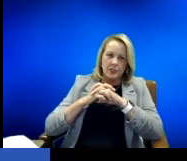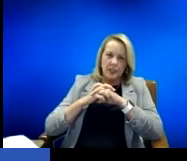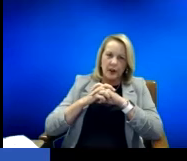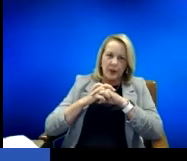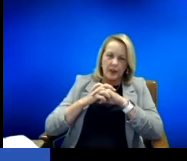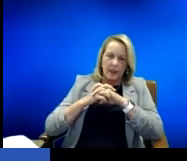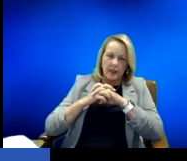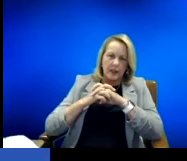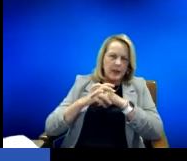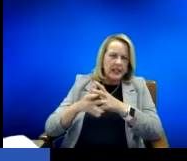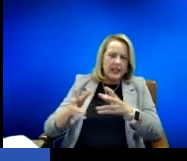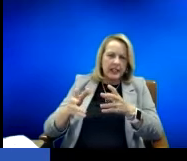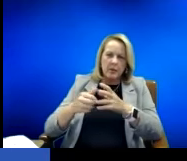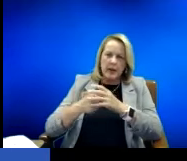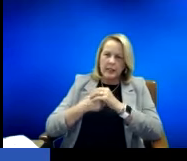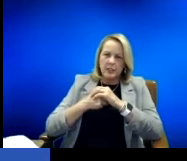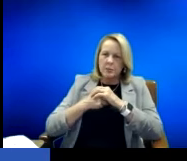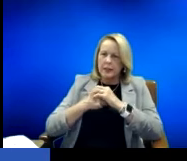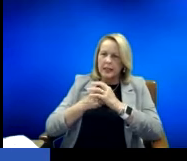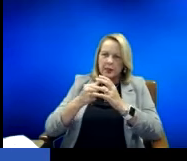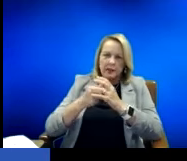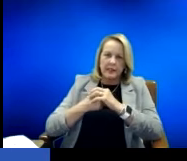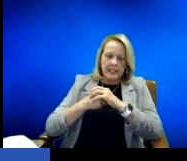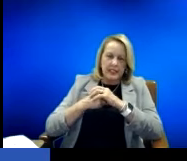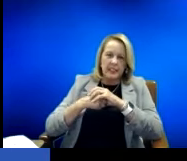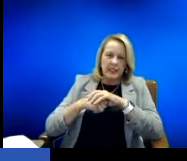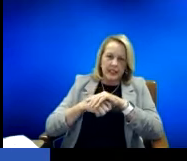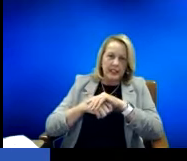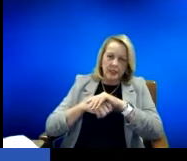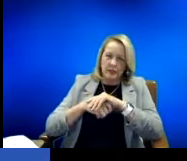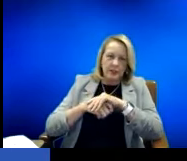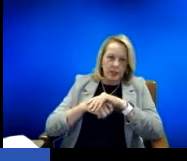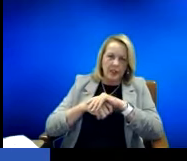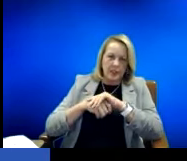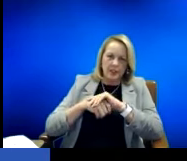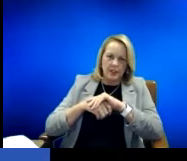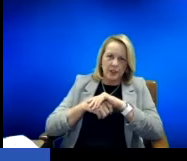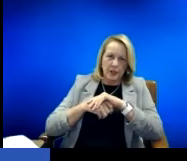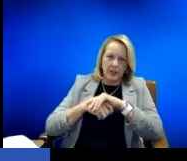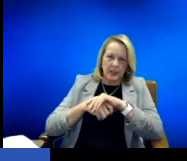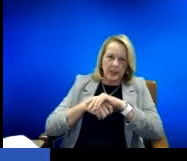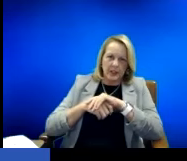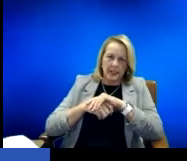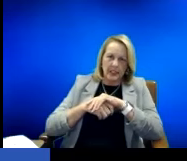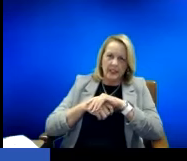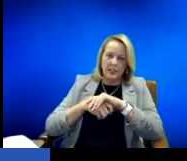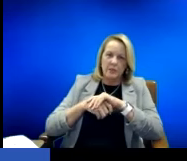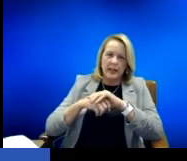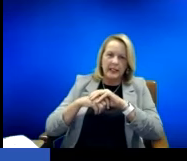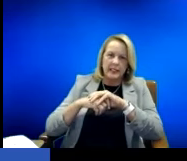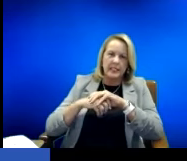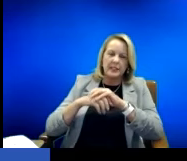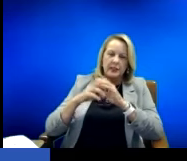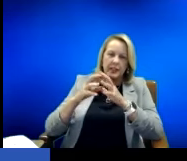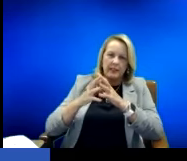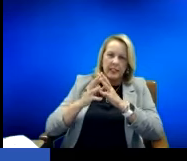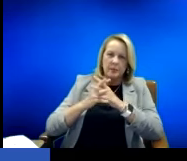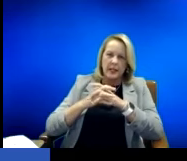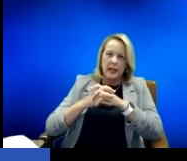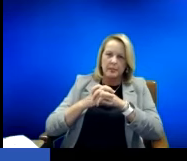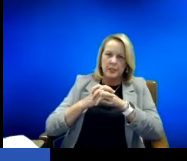that you saw earlier. And no matter whose plan you invest in, these are charges that you're going to see. So you may see